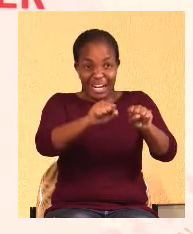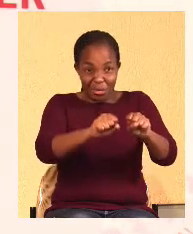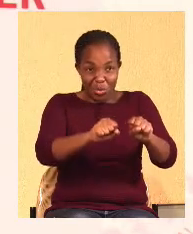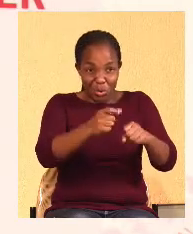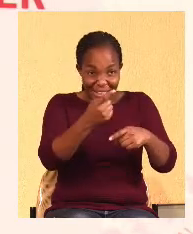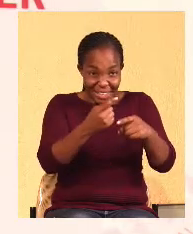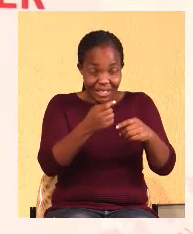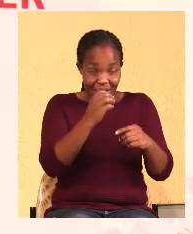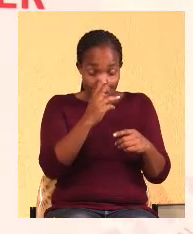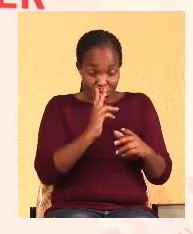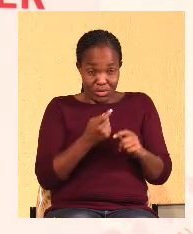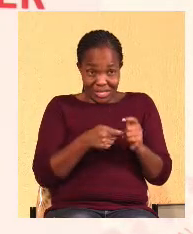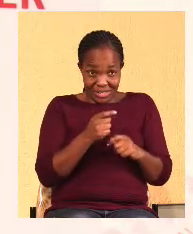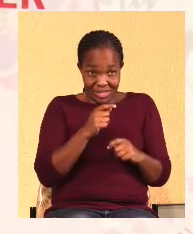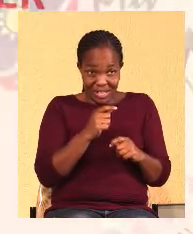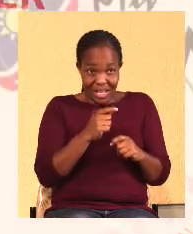that?